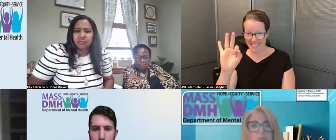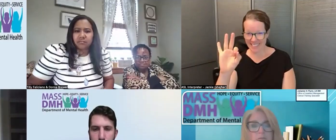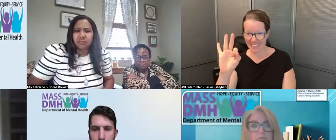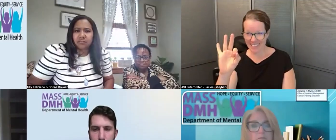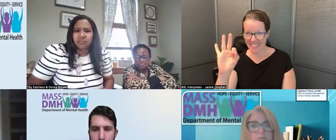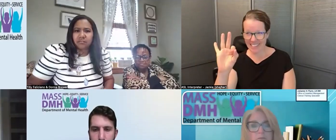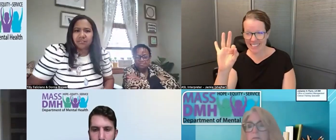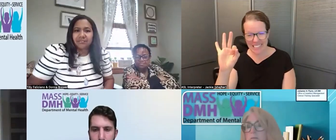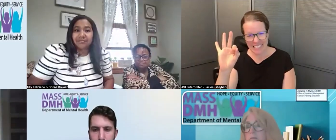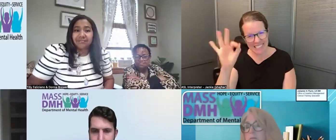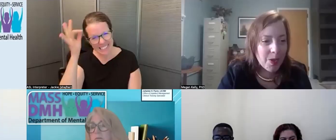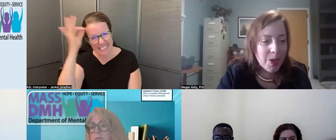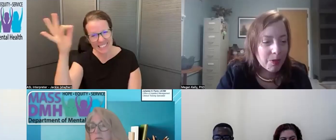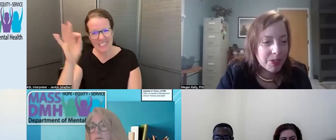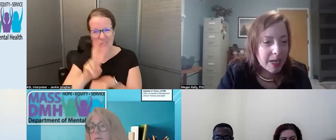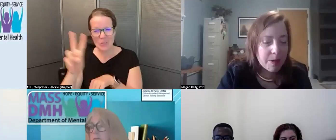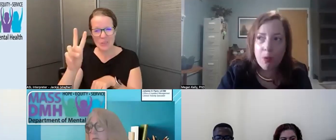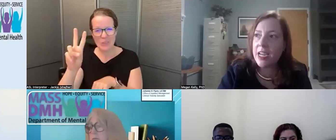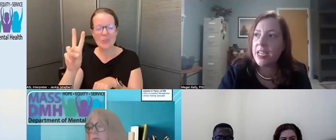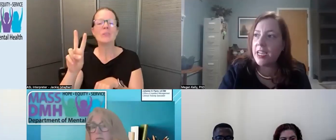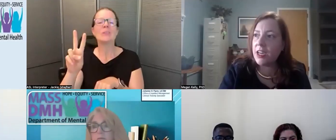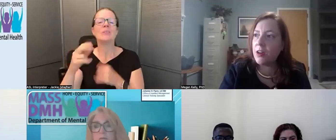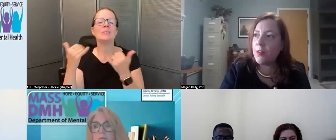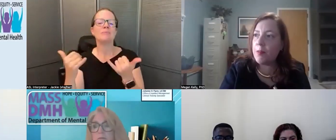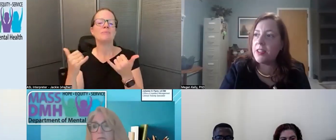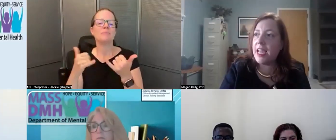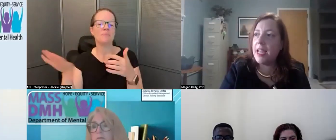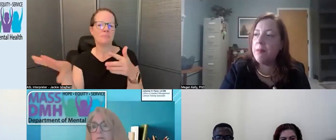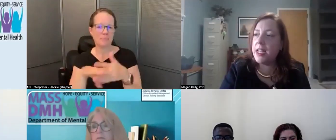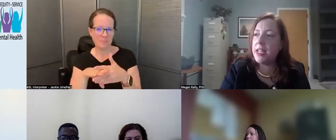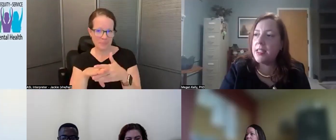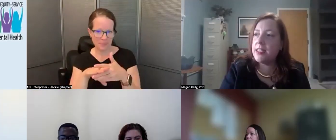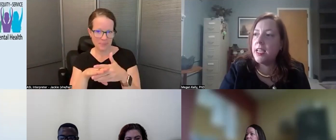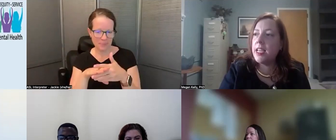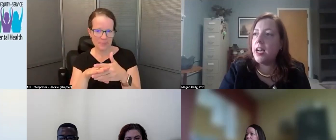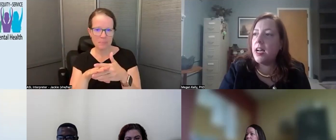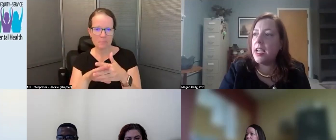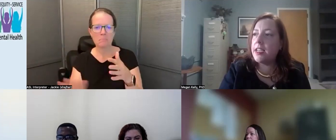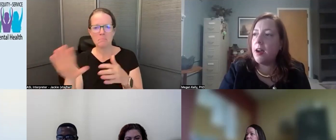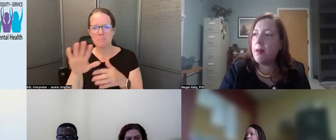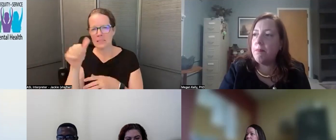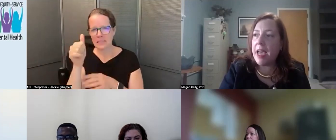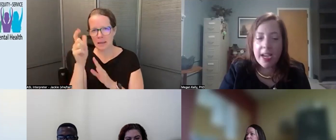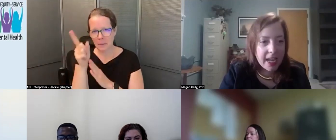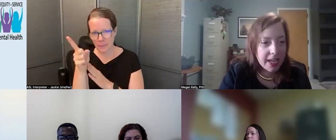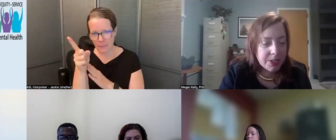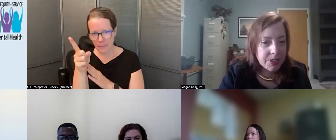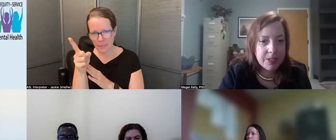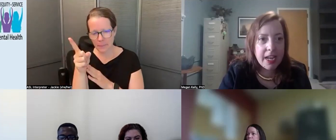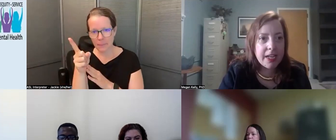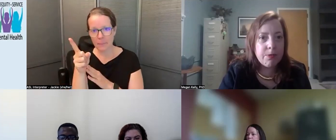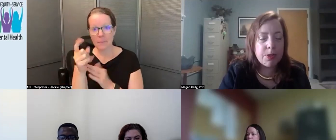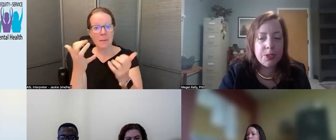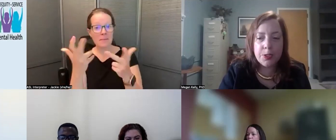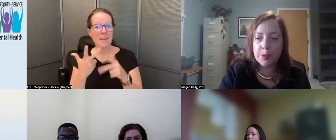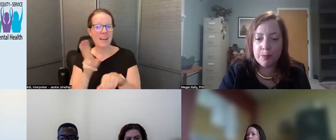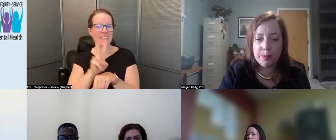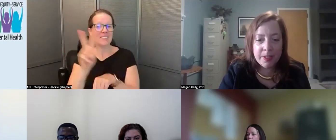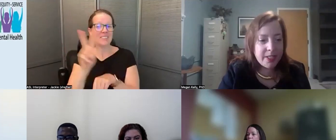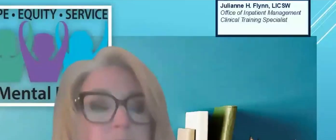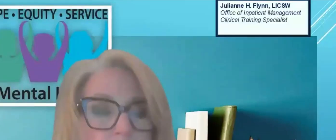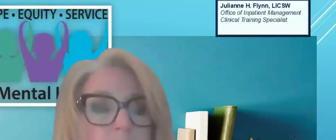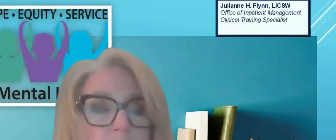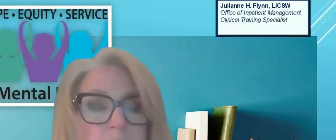from 2:00. So we'll take a break here for about 10 minutes and come back at 2:10 and